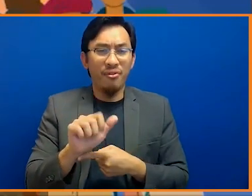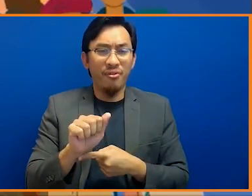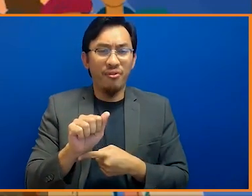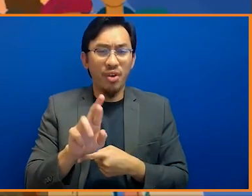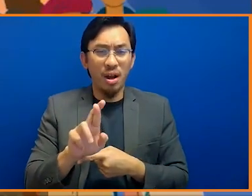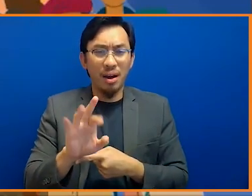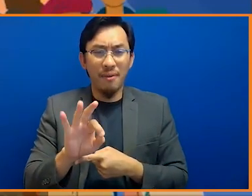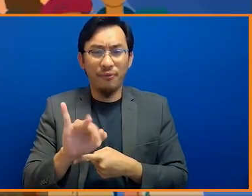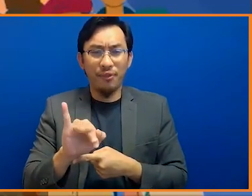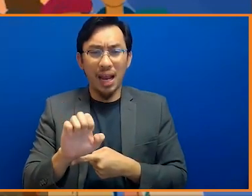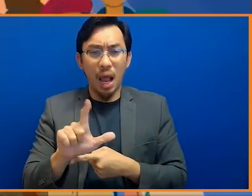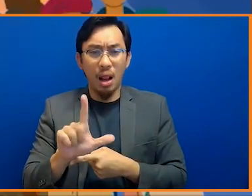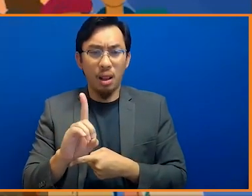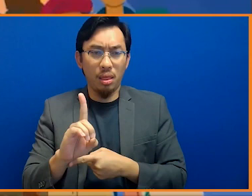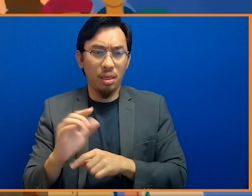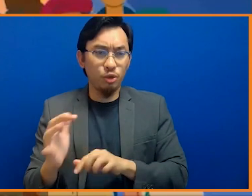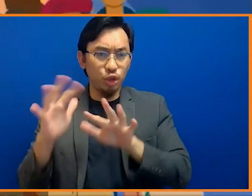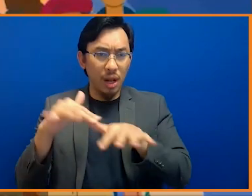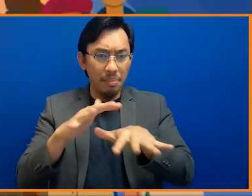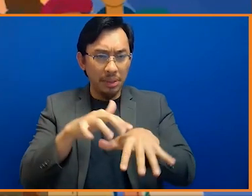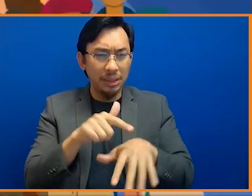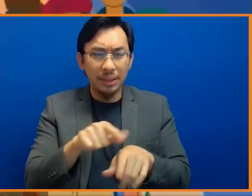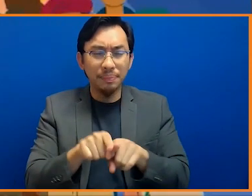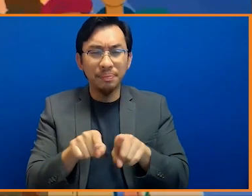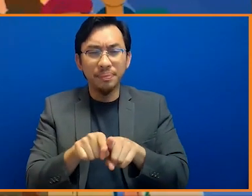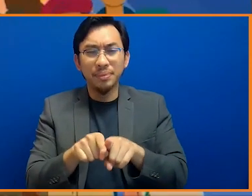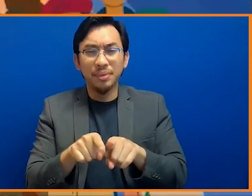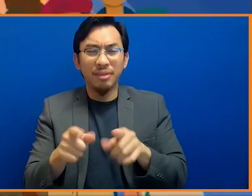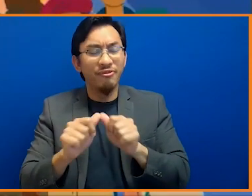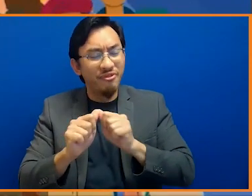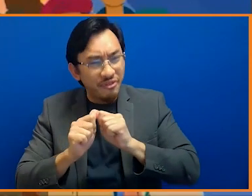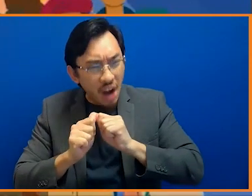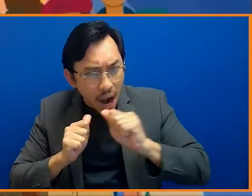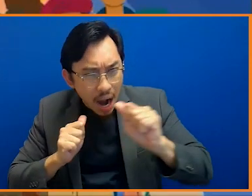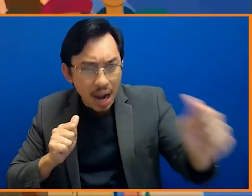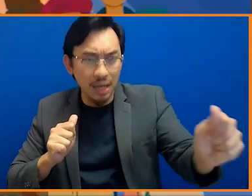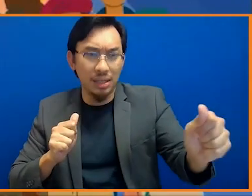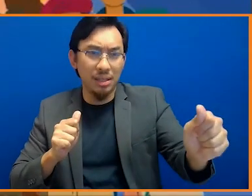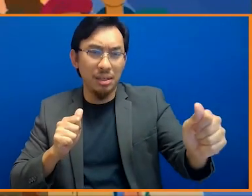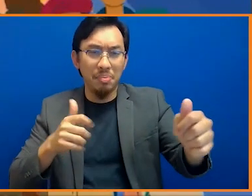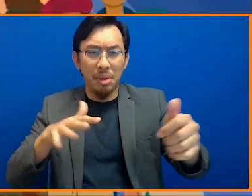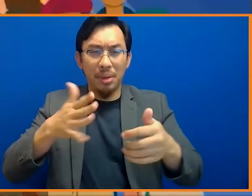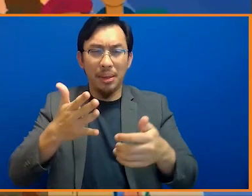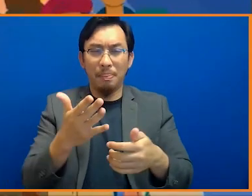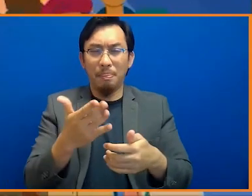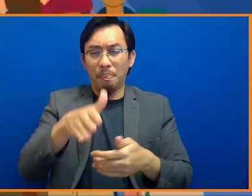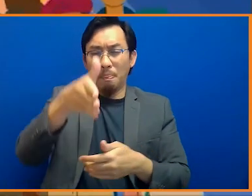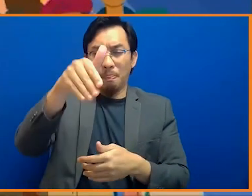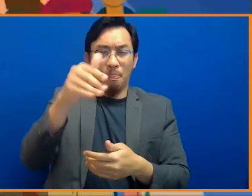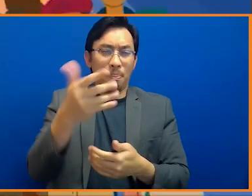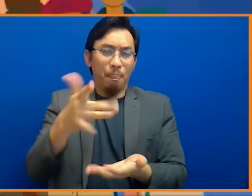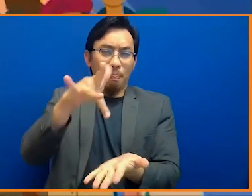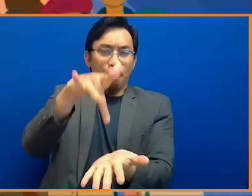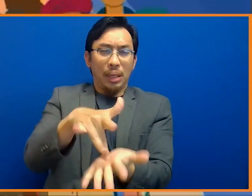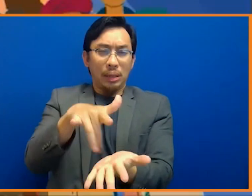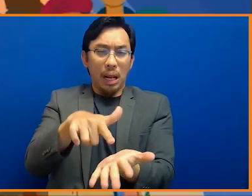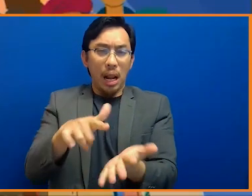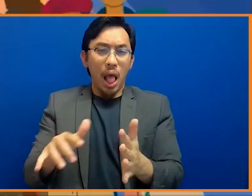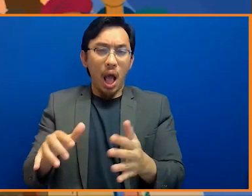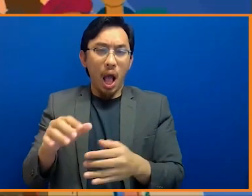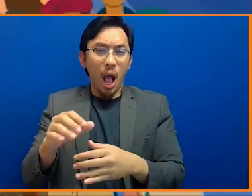field tsunami. This kind of tsunami is generated very far away, so its source probably in the middle